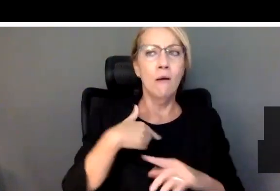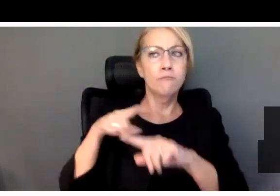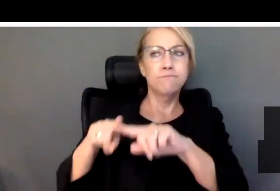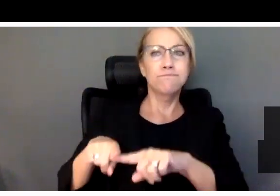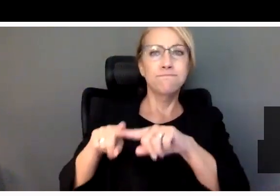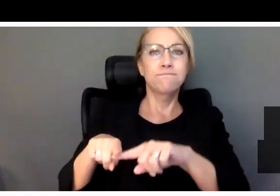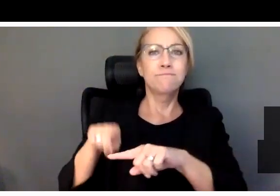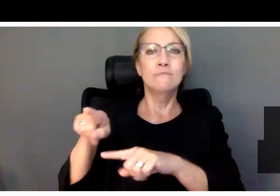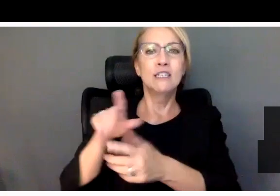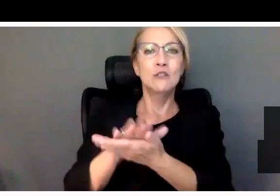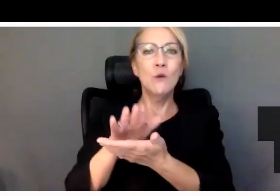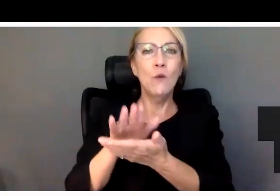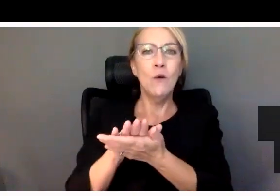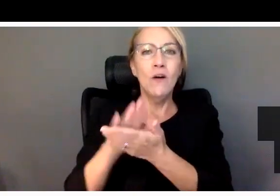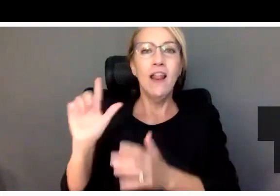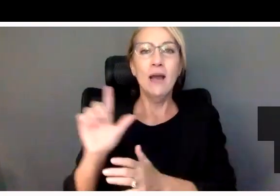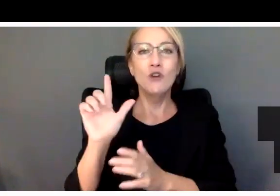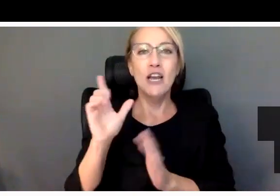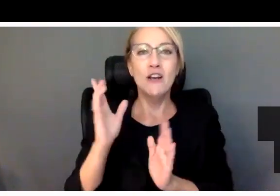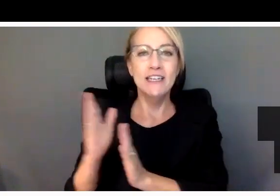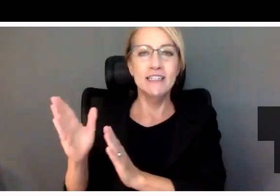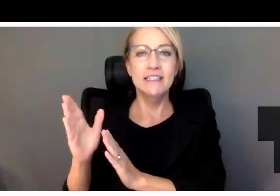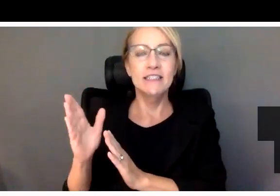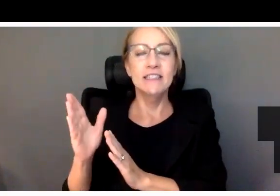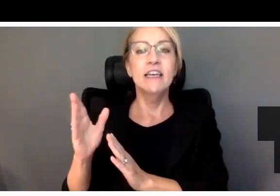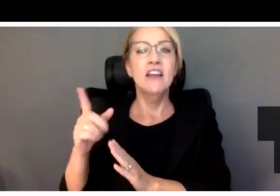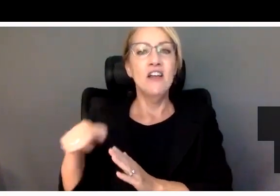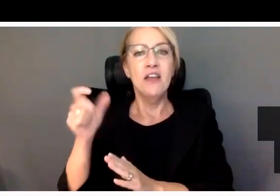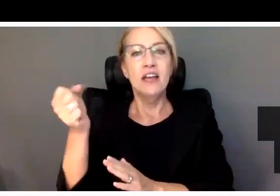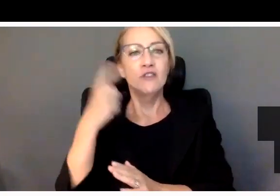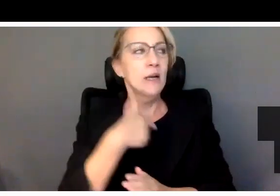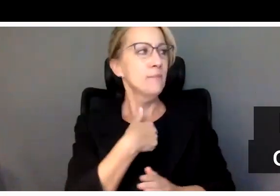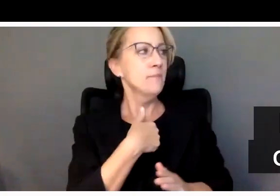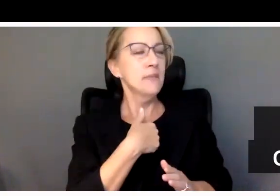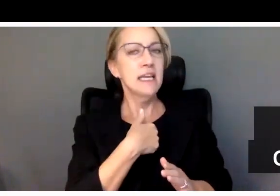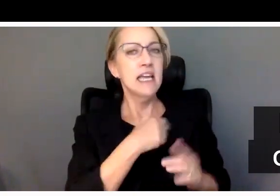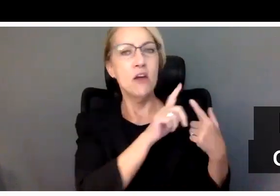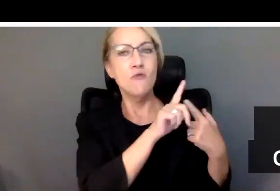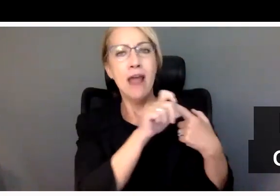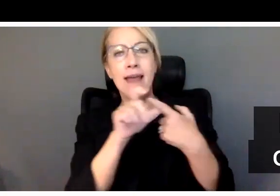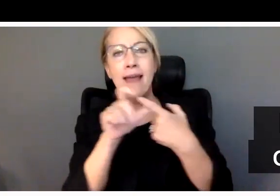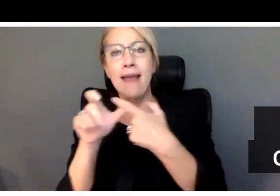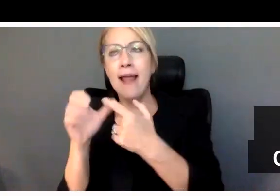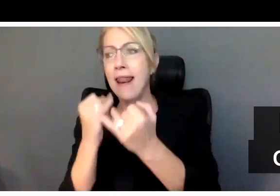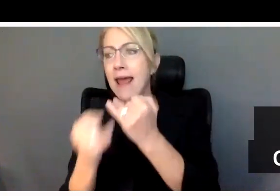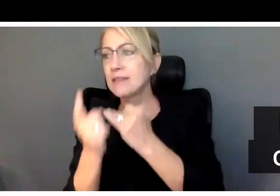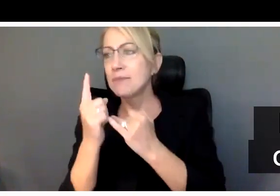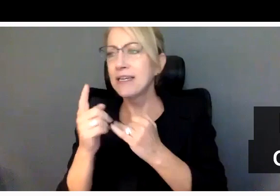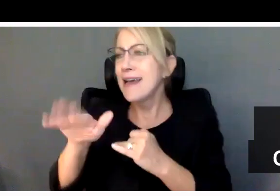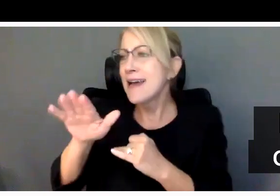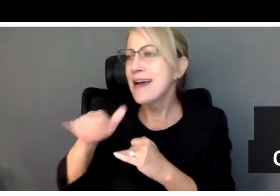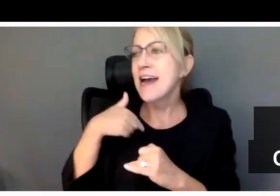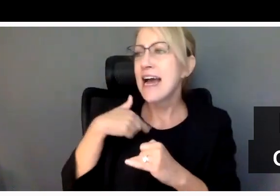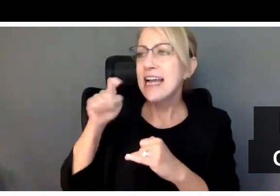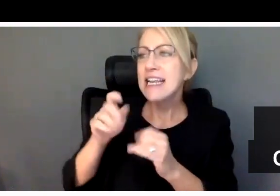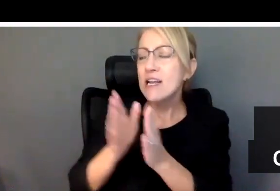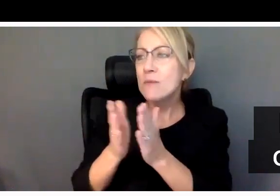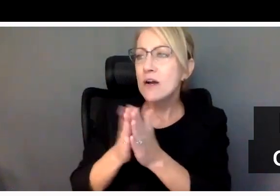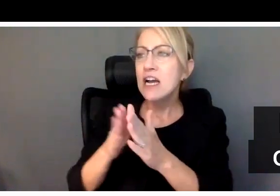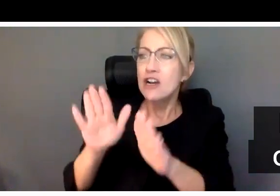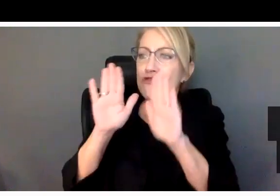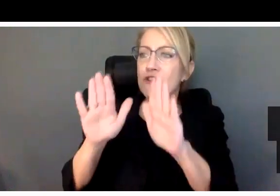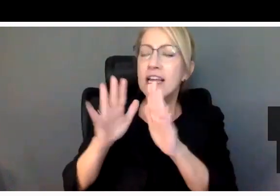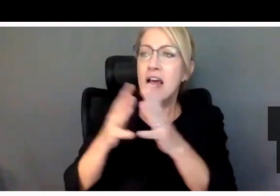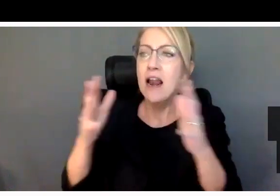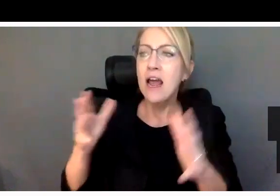librarians who understand when I come running in at the last minute and say, I need a book that has lots of great onomatopoeia in